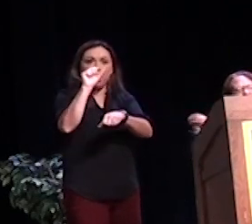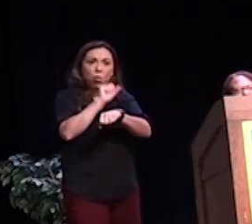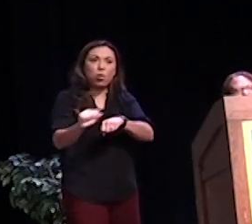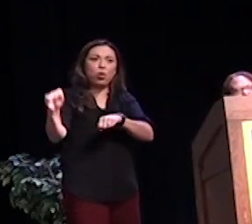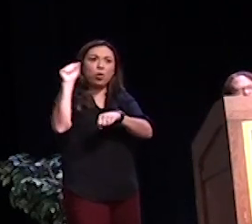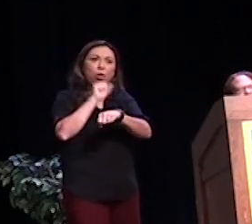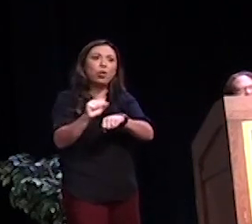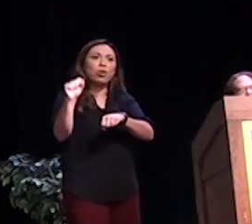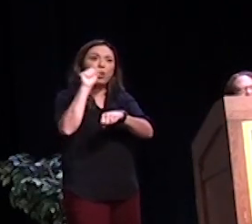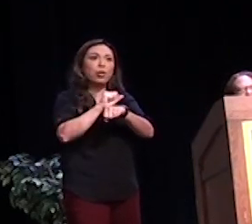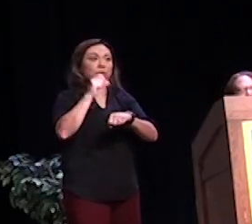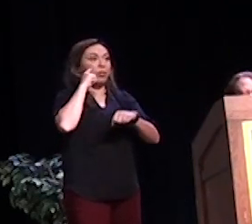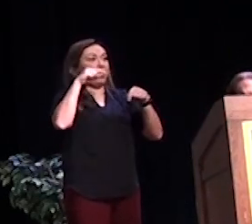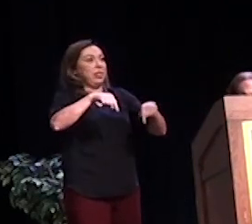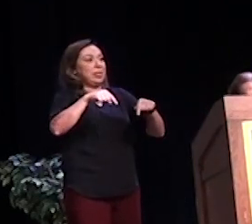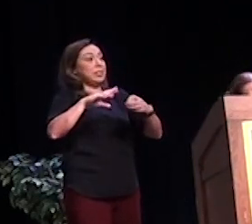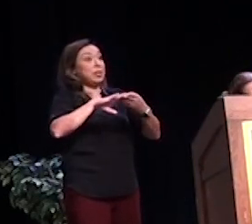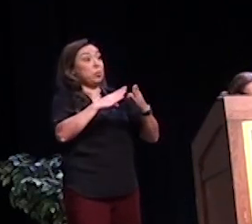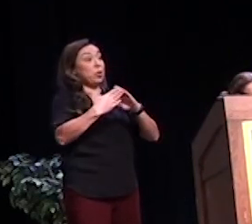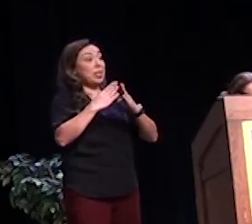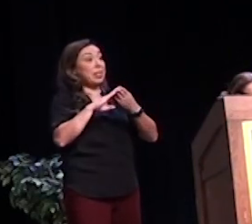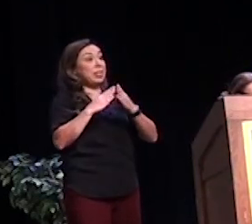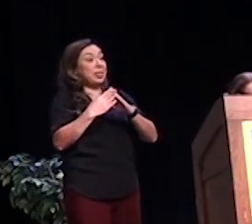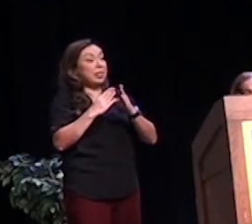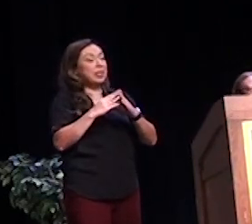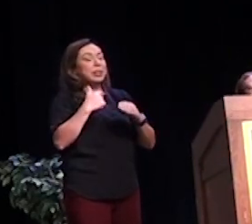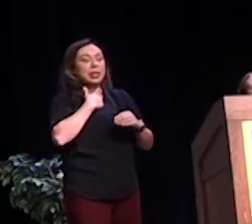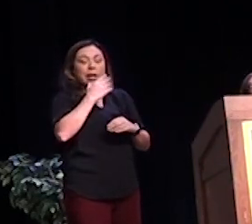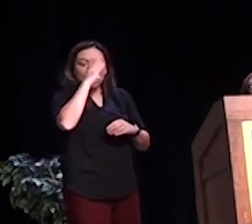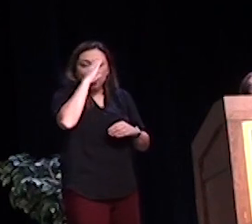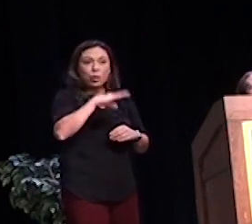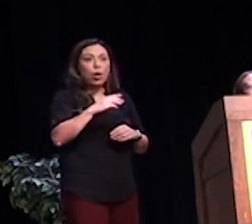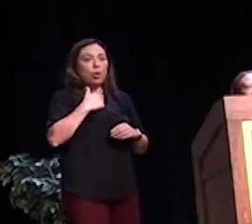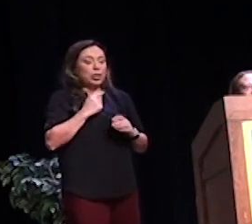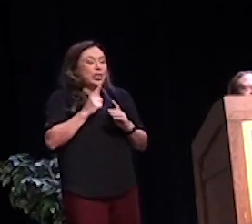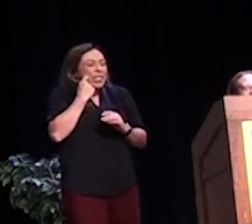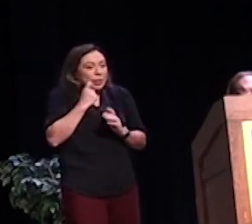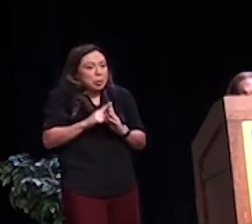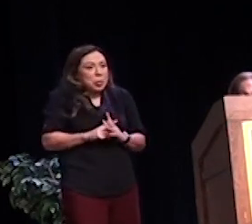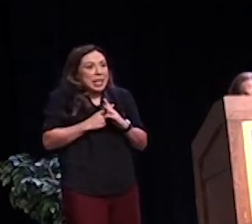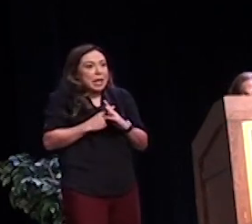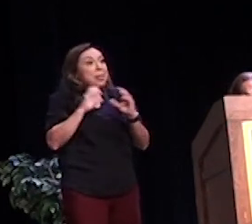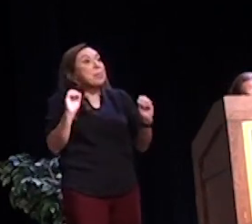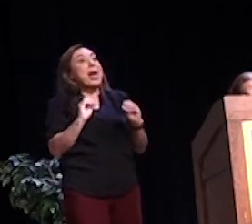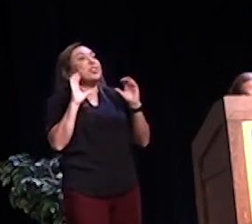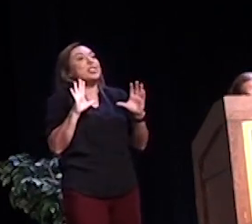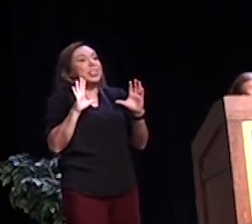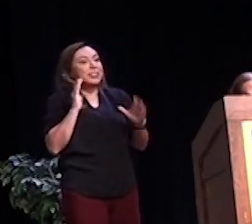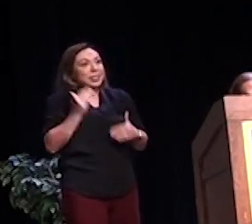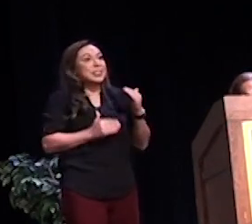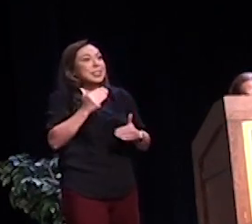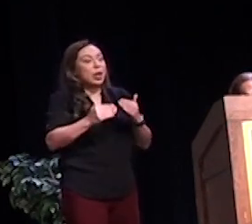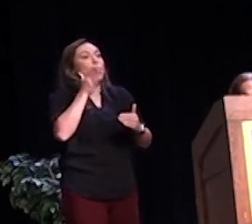in this community. And I know that we are just beginning the magic that needs to happen.